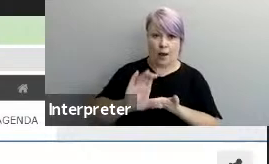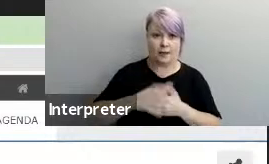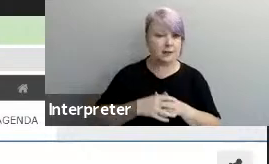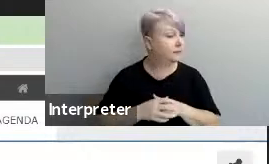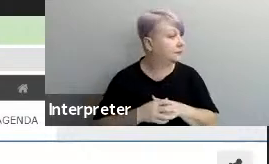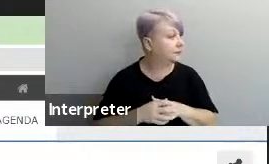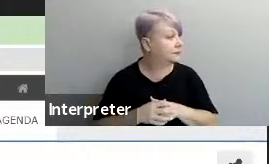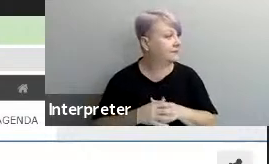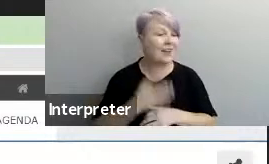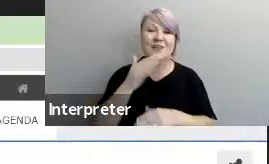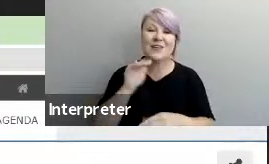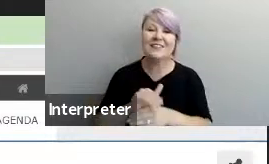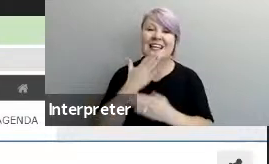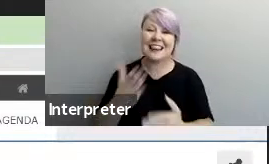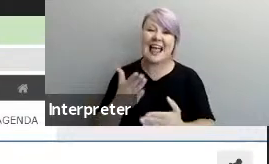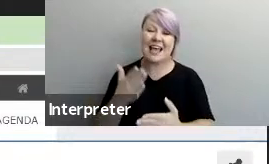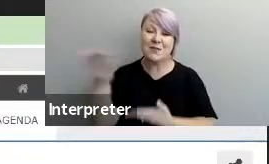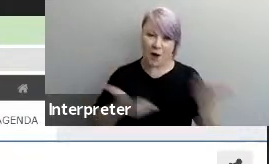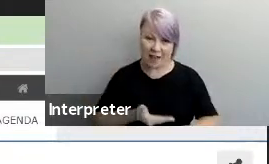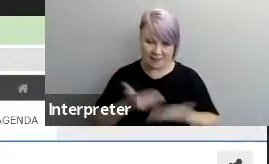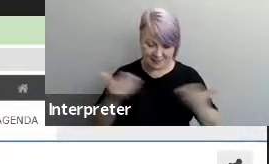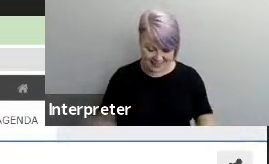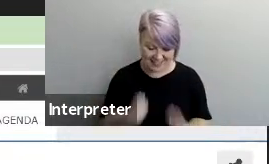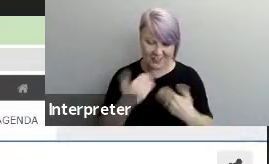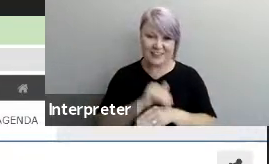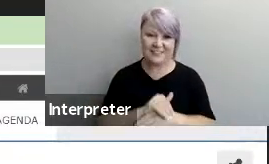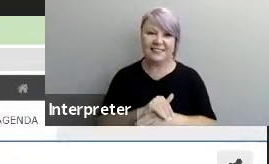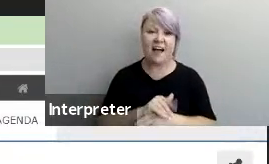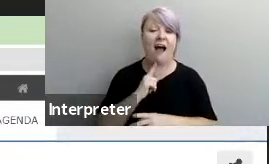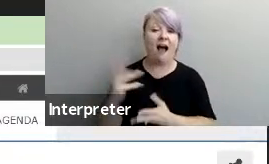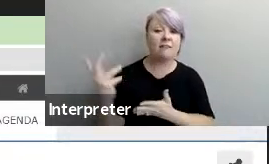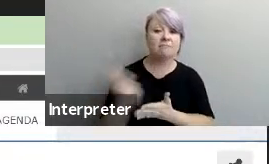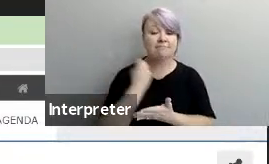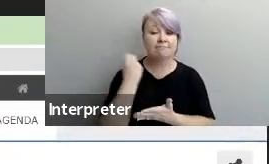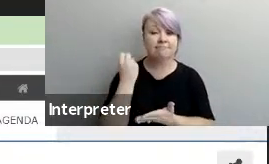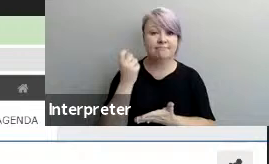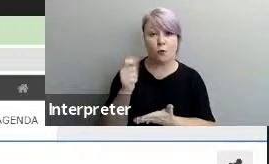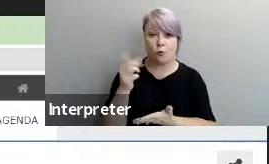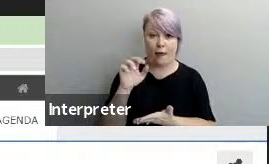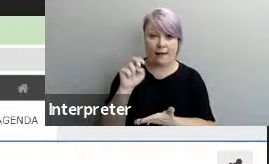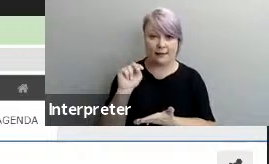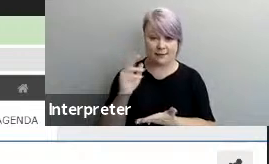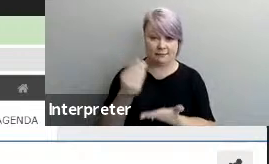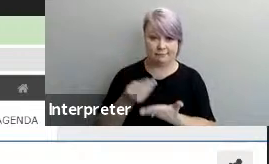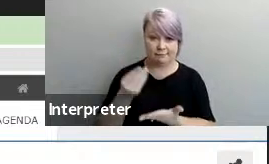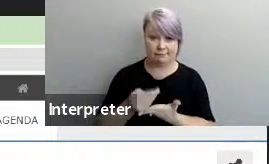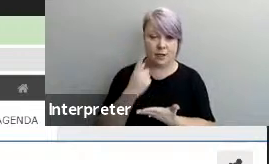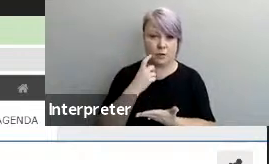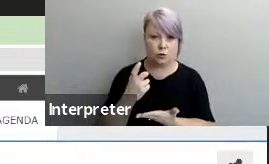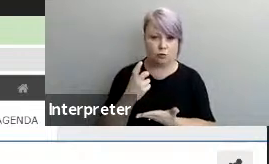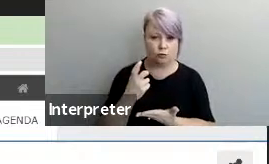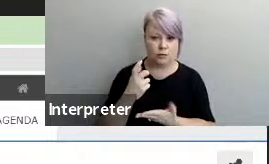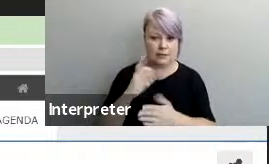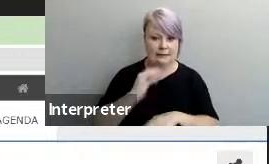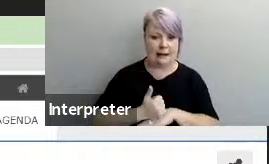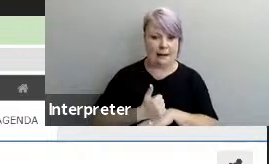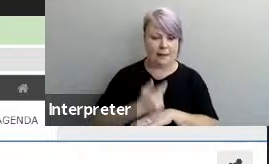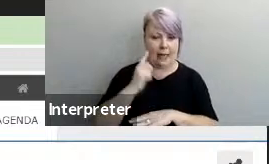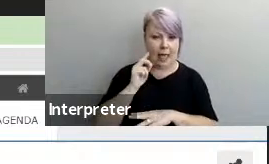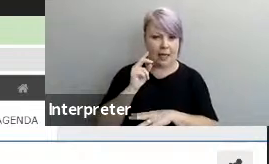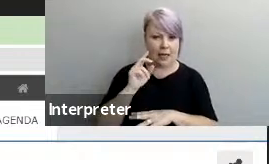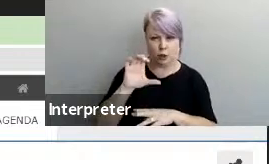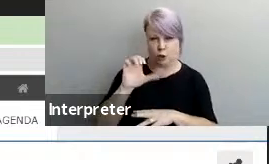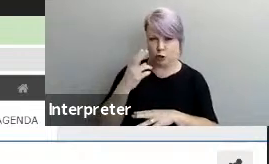Hi, good evening. Thank you for having me tonight. I received a grant to help fund a Check Your Blind Spot library